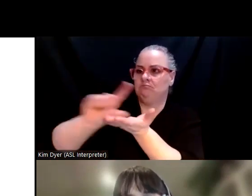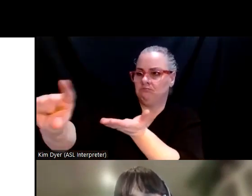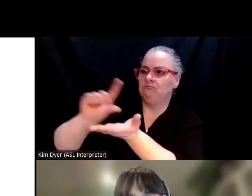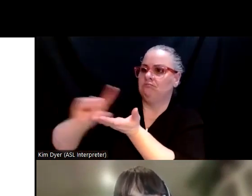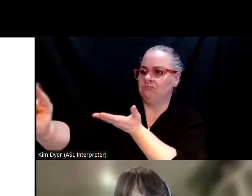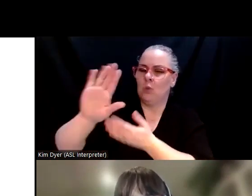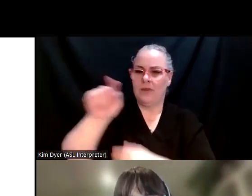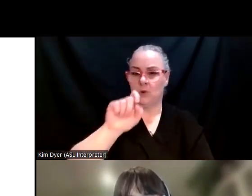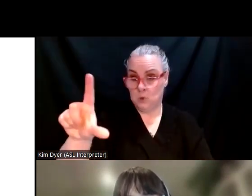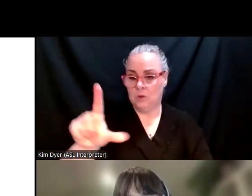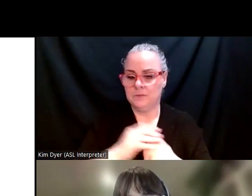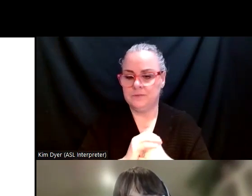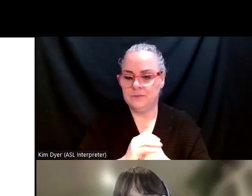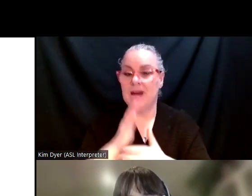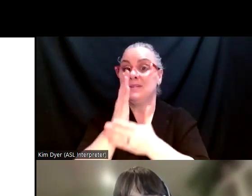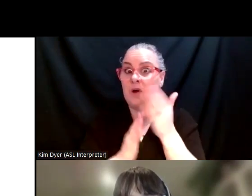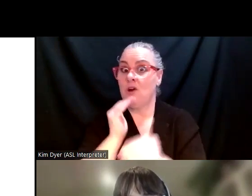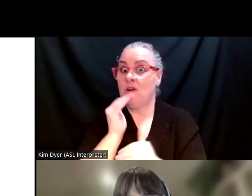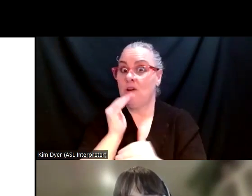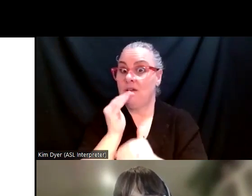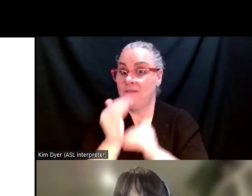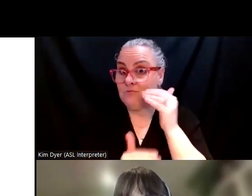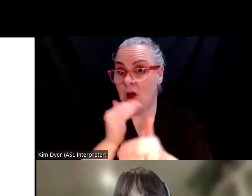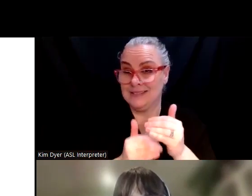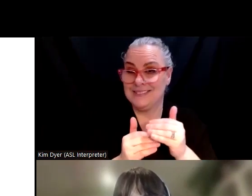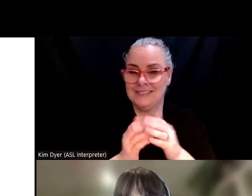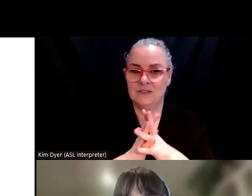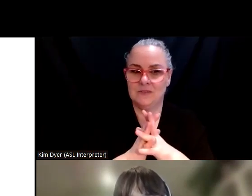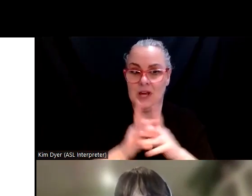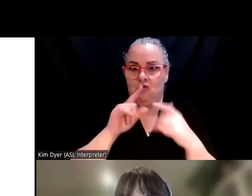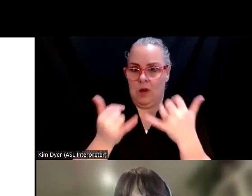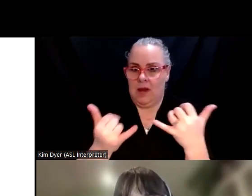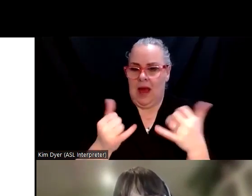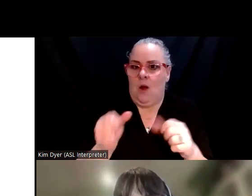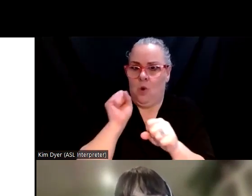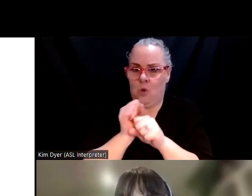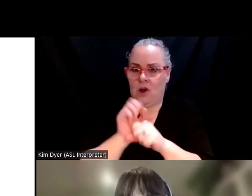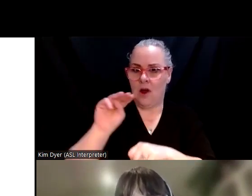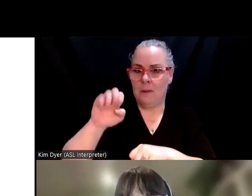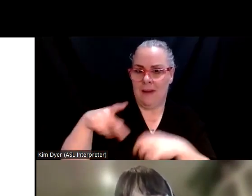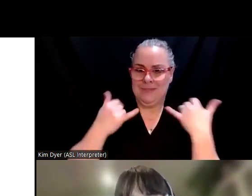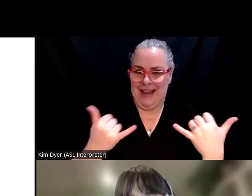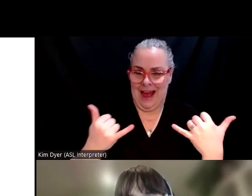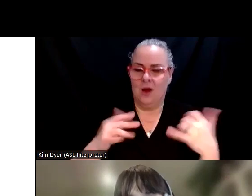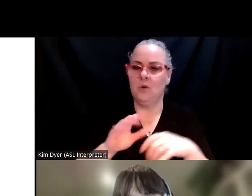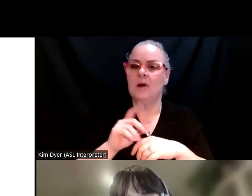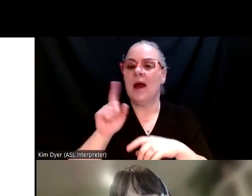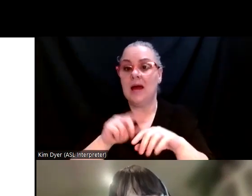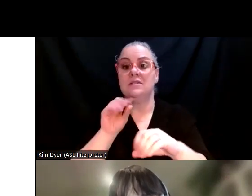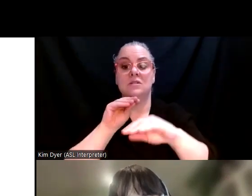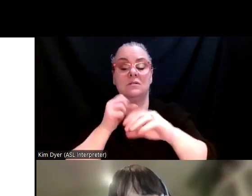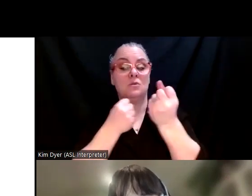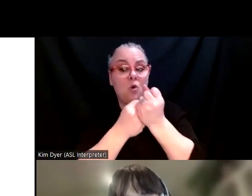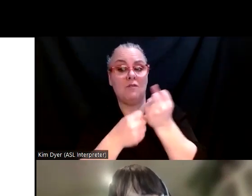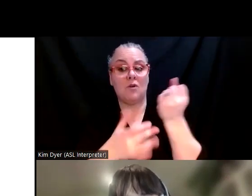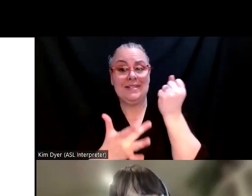So that's part of the process. And we're currently working on those maps and getting support from a technical consultant with